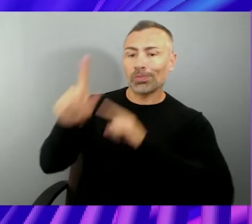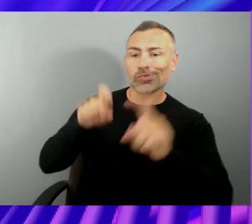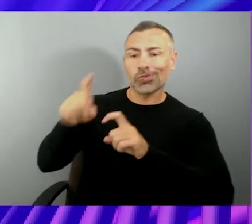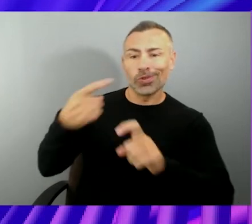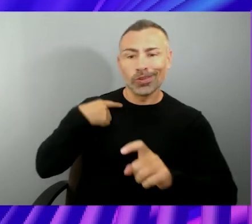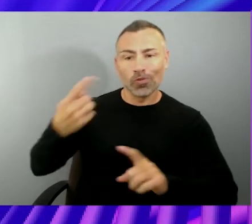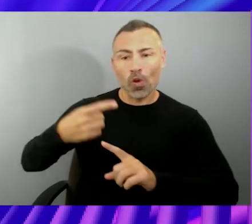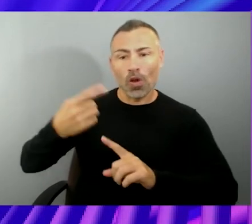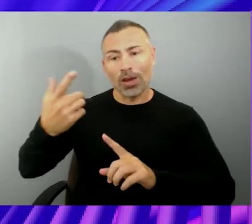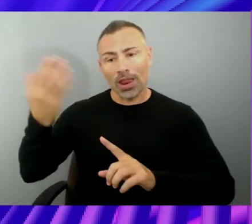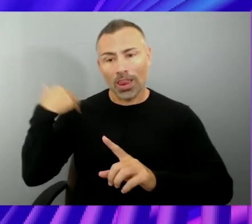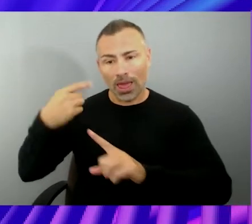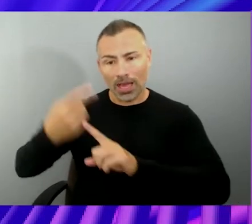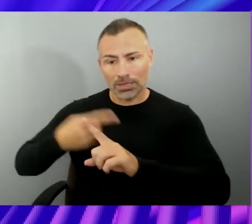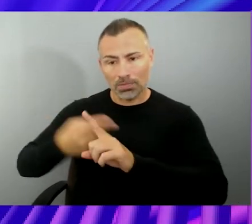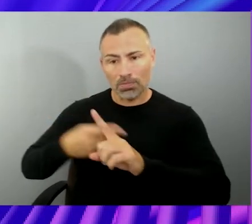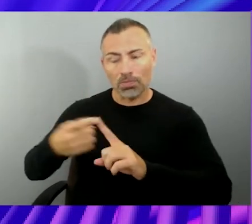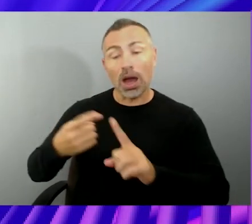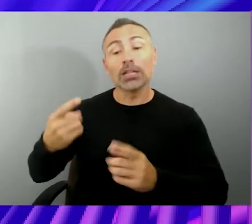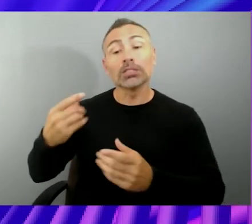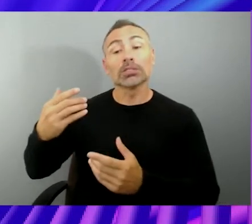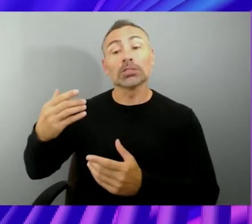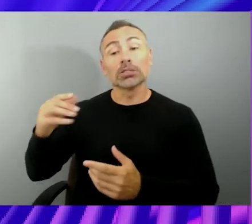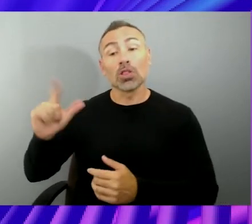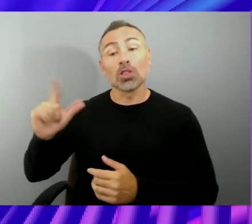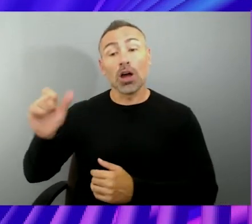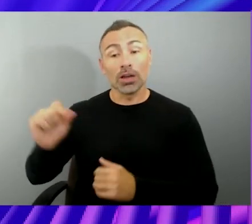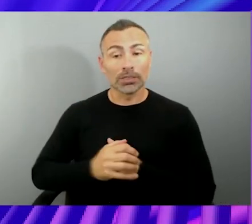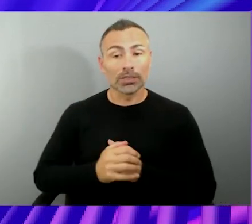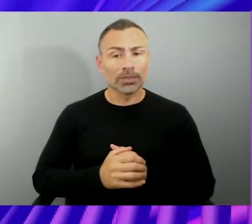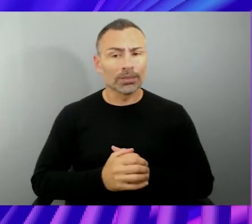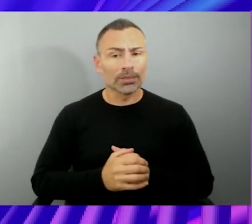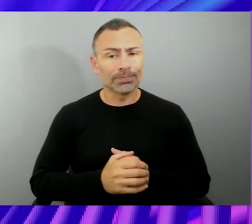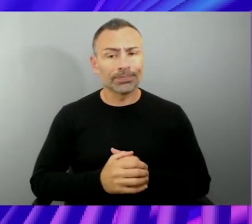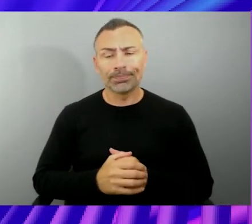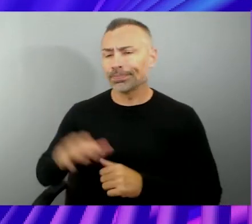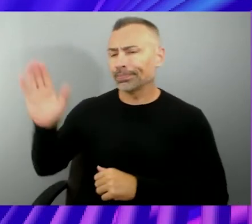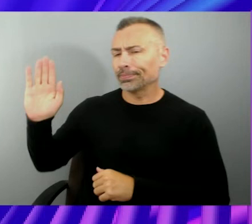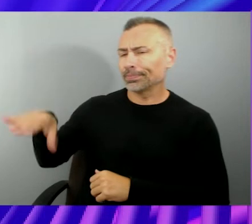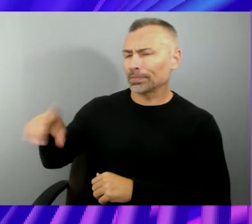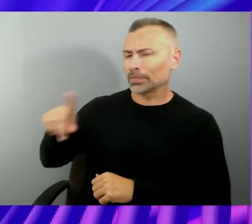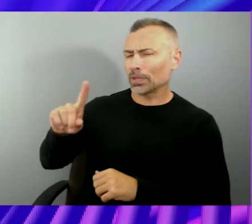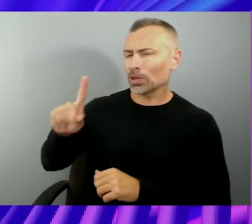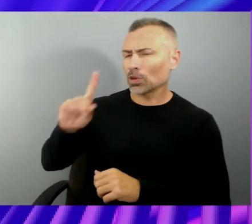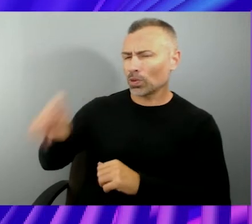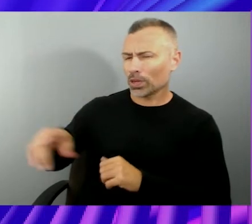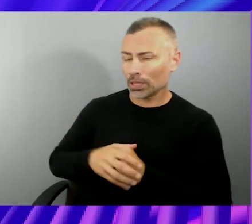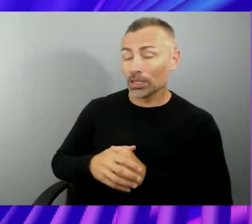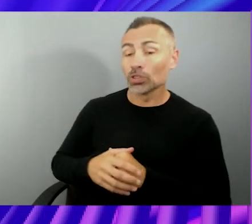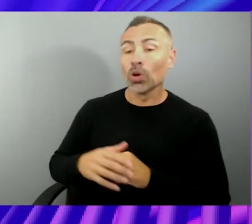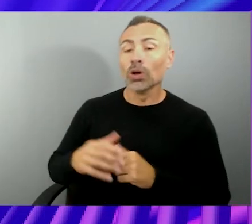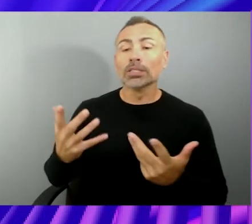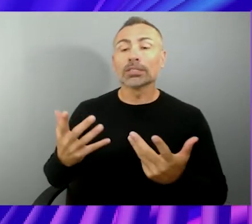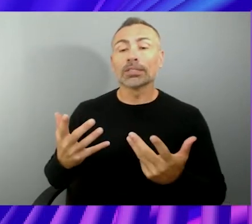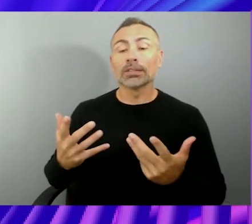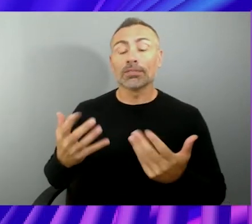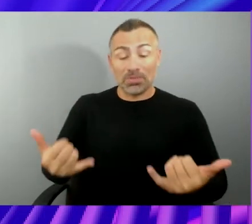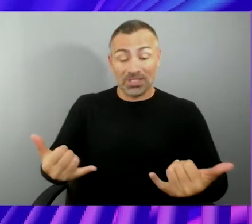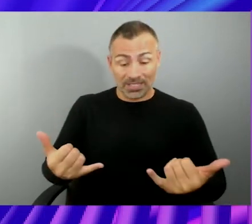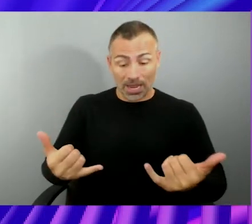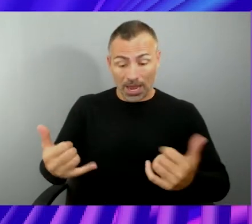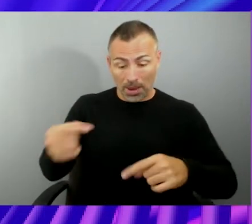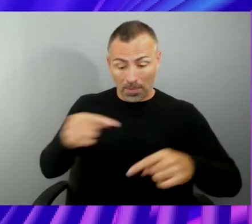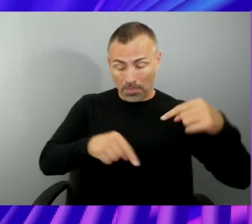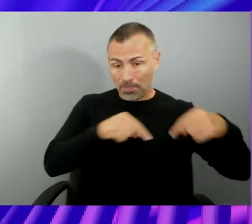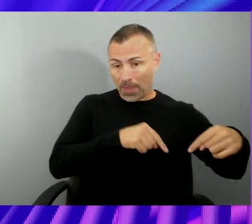now. Just real quick, if looking on the screen here, so it's how far back from today do we want to go, right? Or it's going to be the